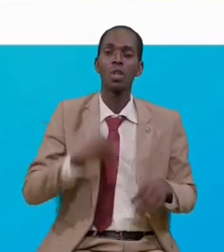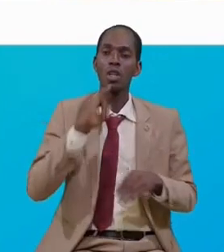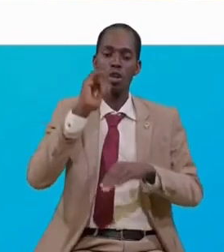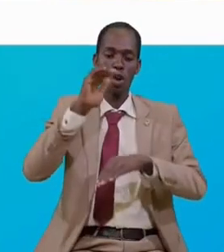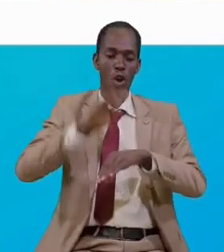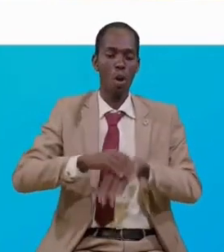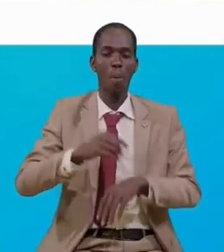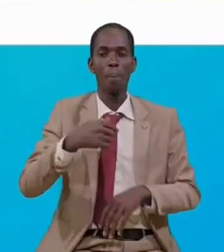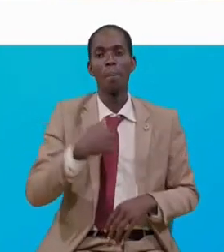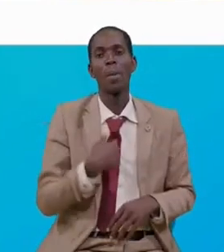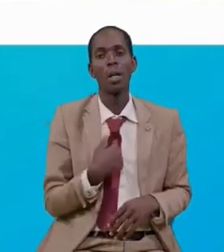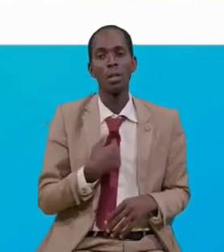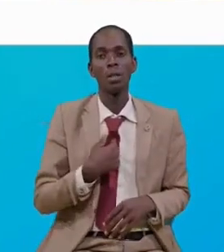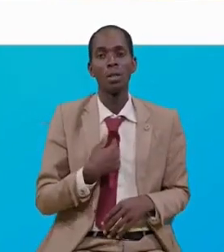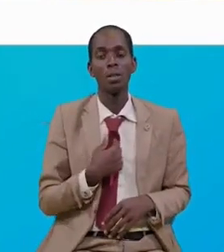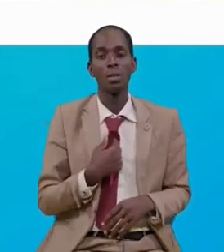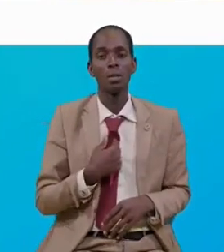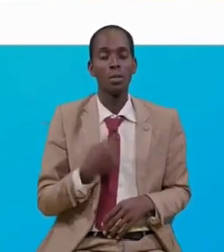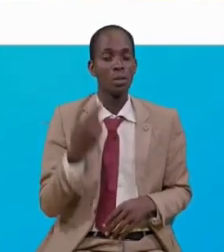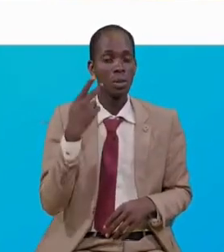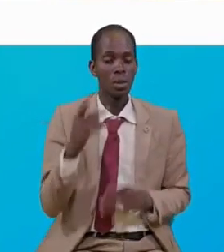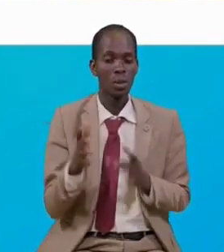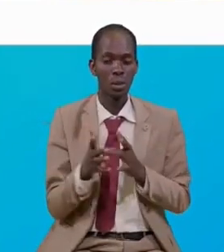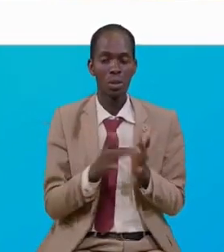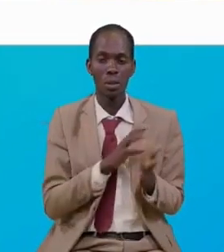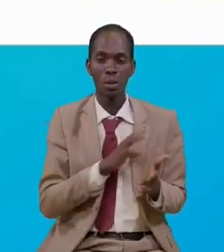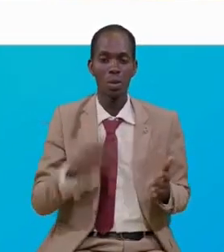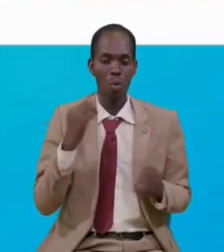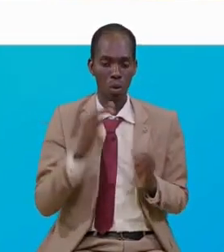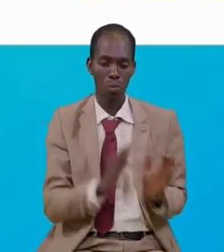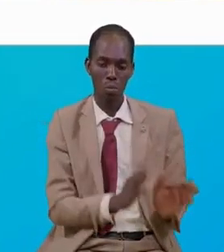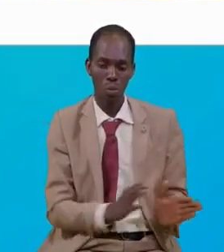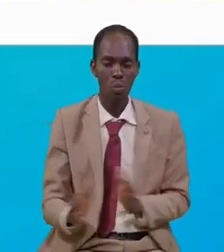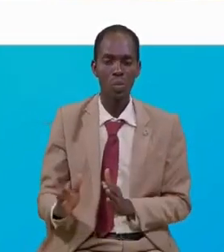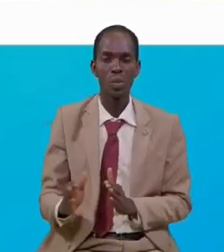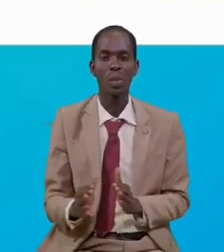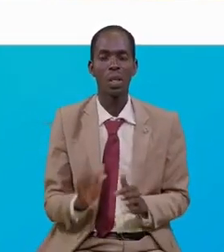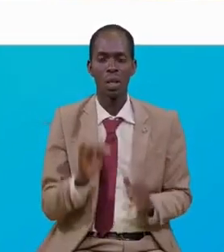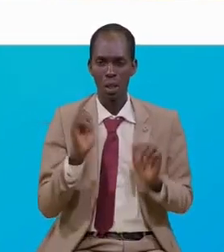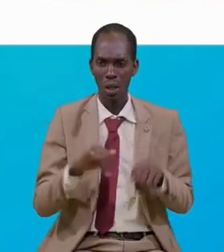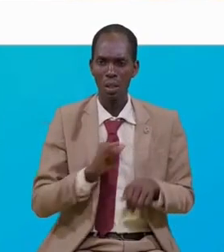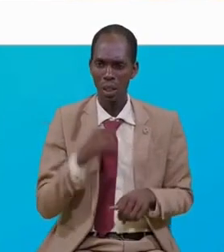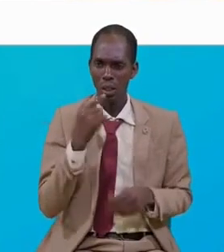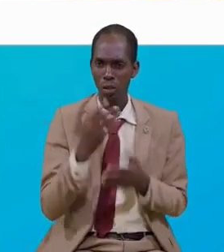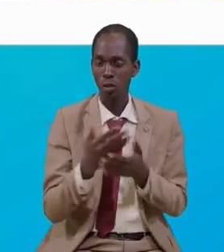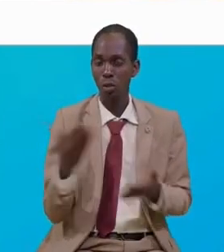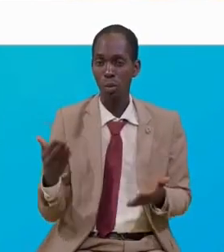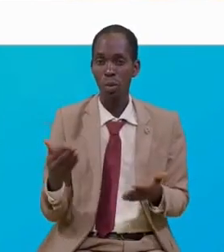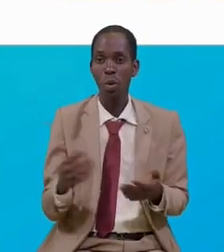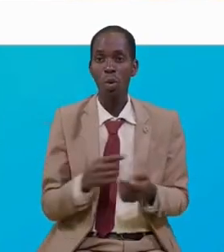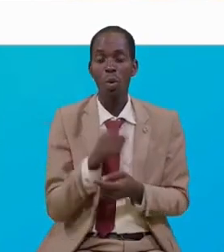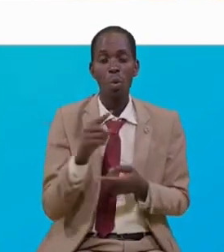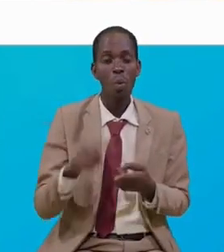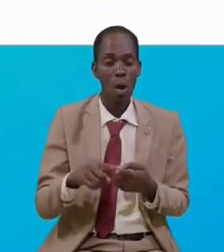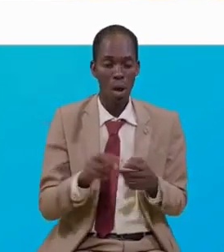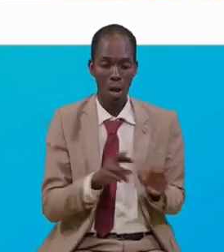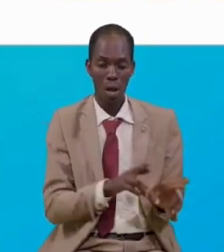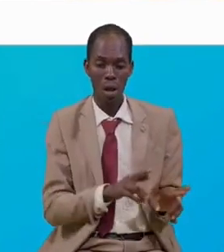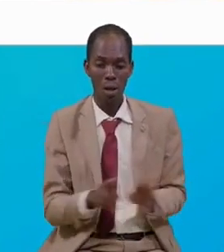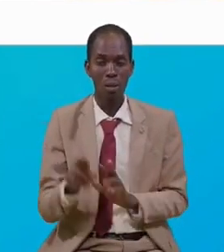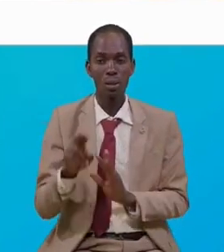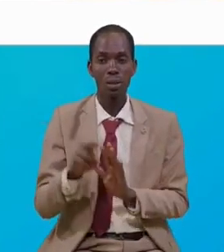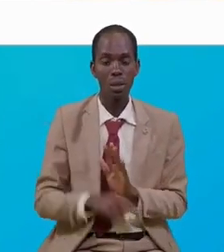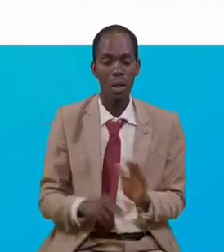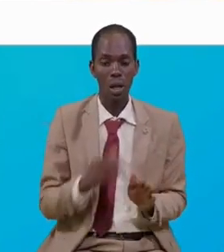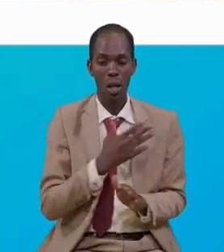You know, he was ready. Can I tell you something? When readiness and opportunity